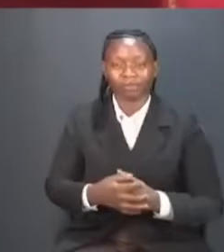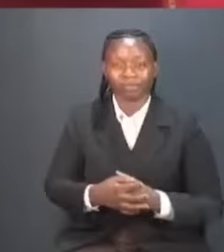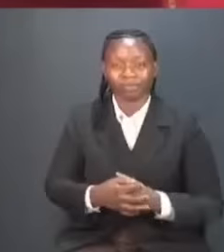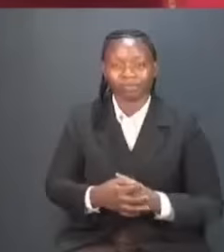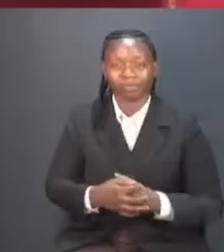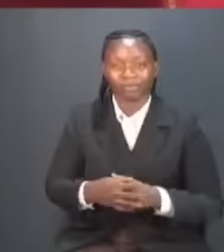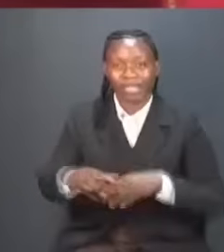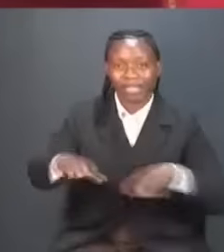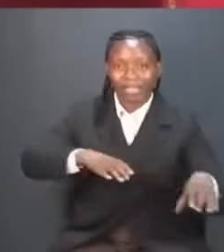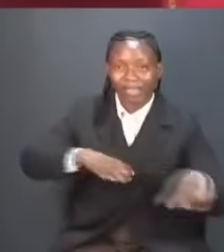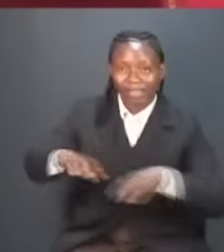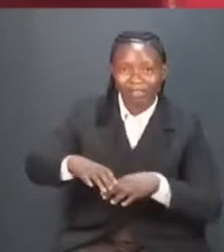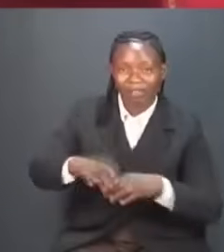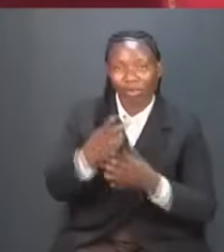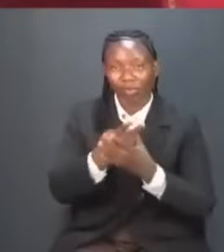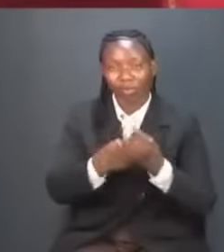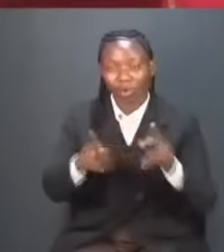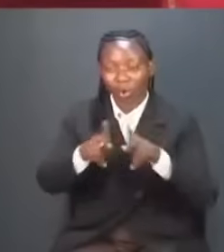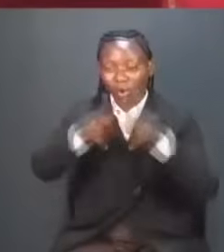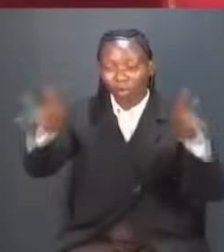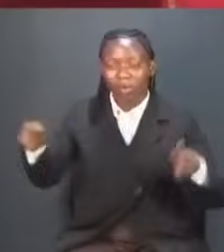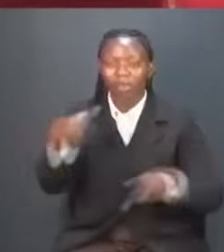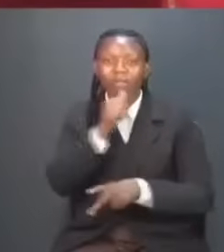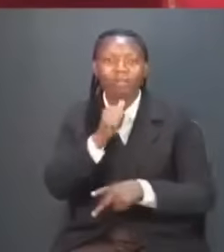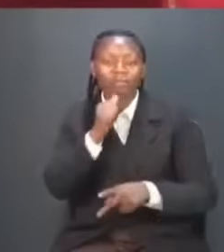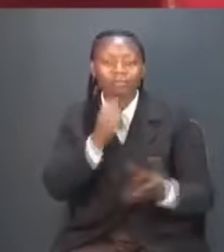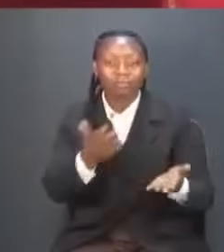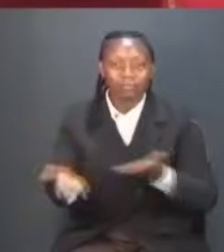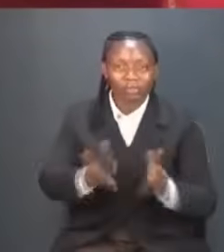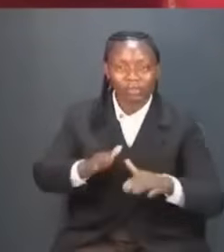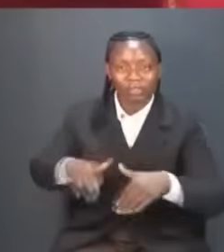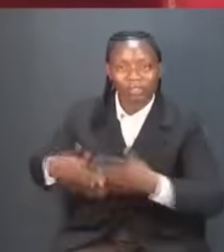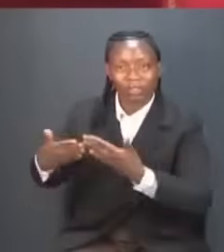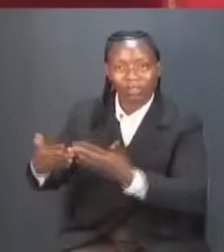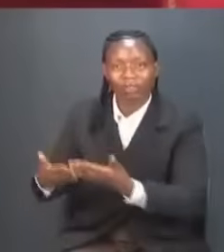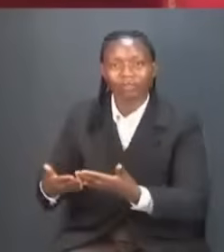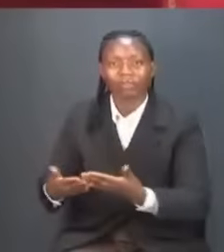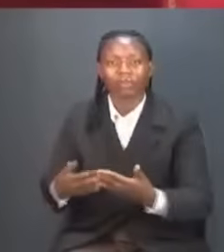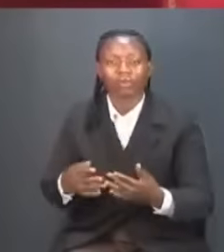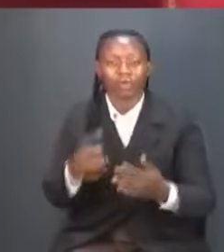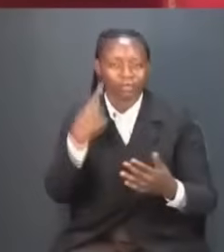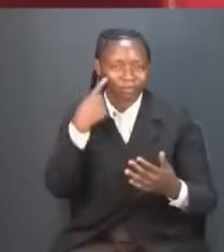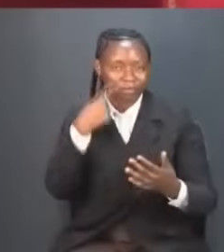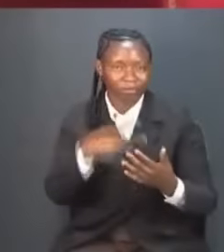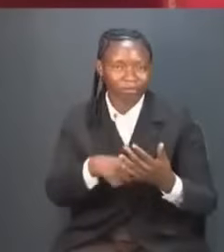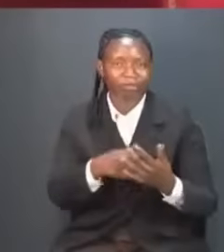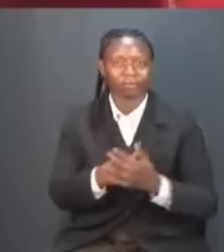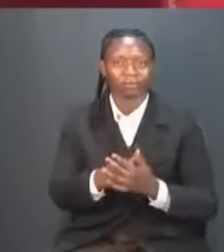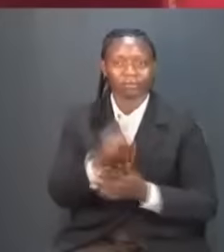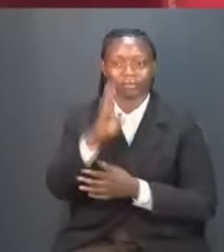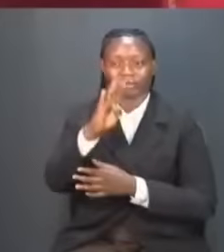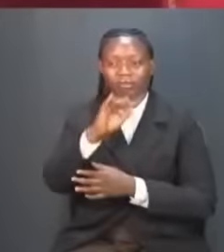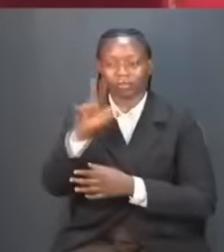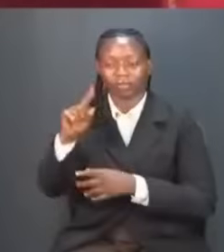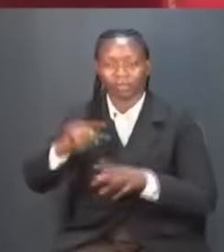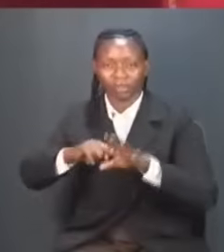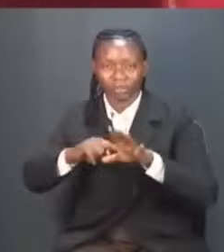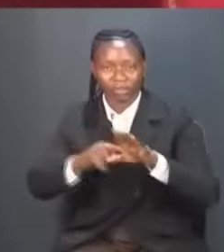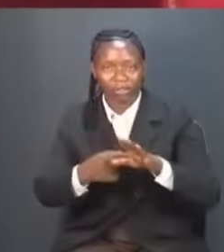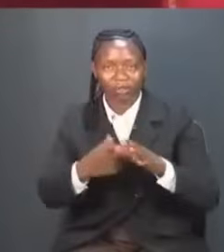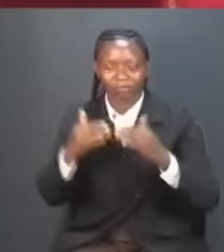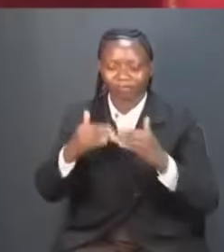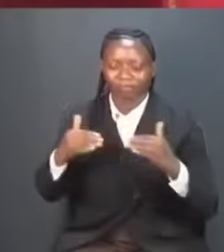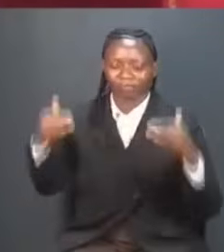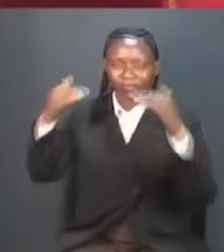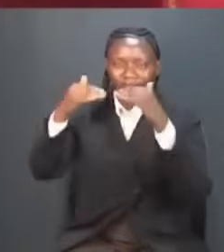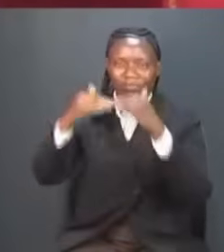the activities of both public and private extension service providers will be regulated. The bill seeks to establish standards